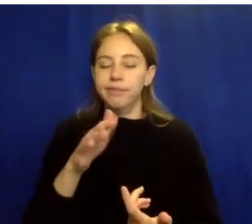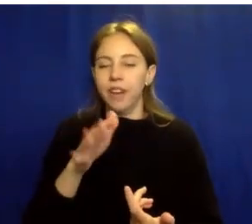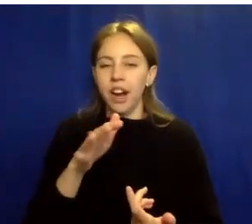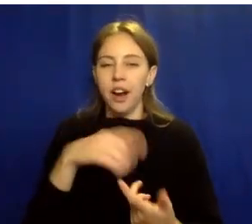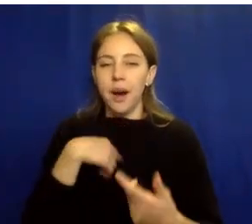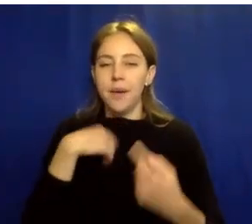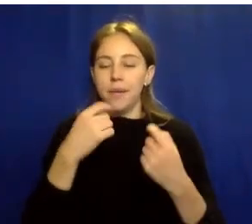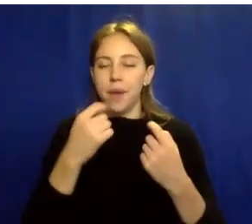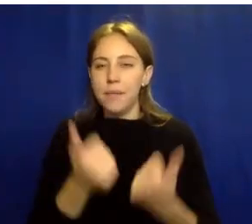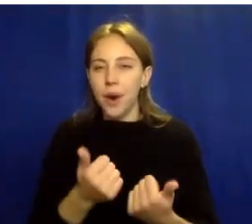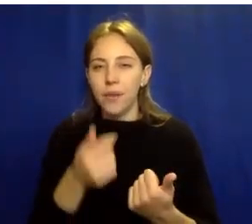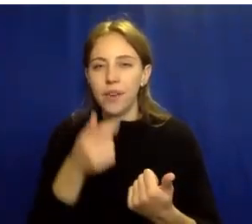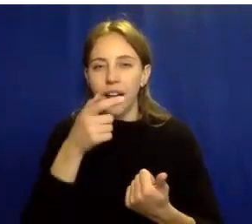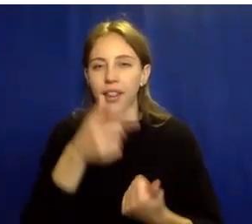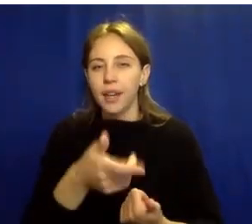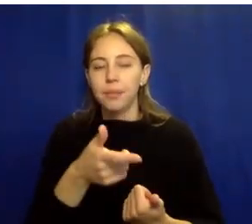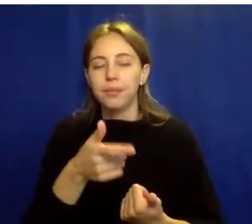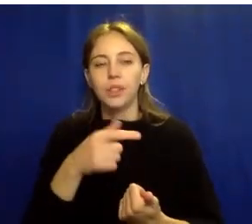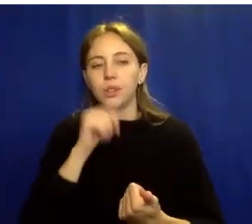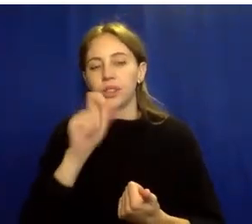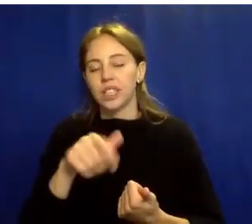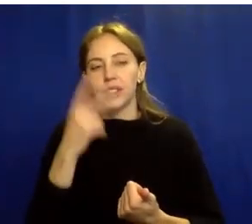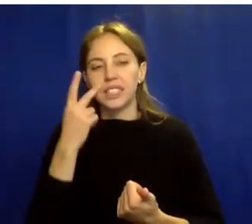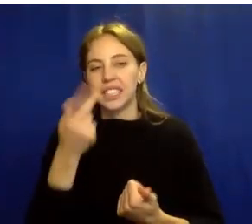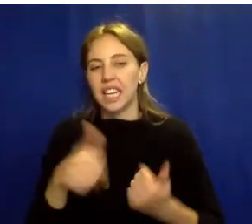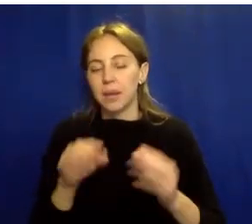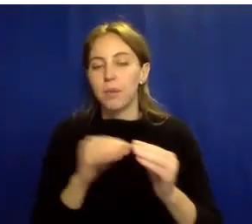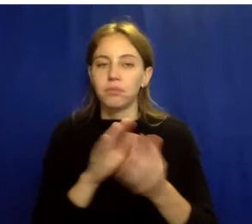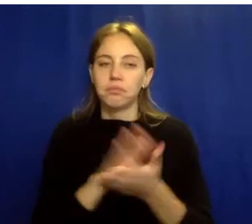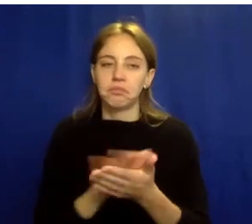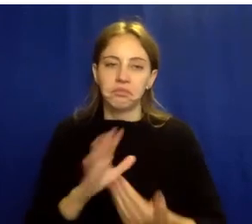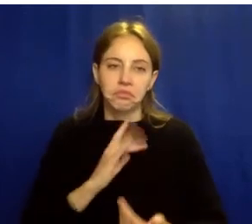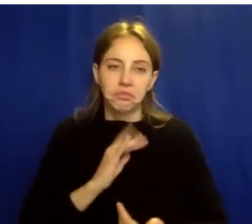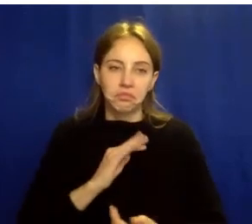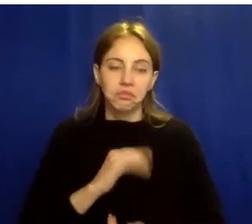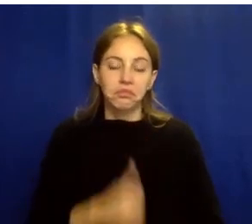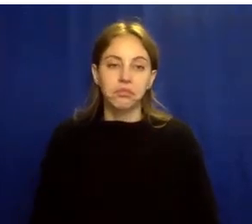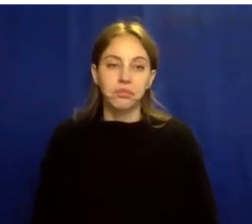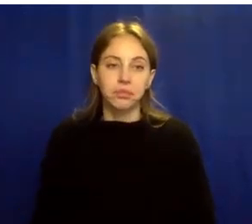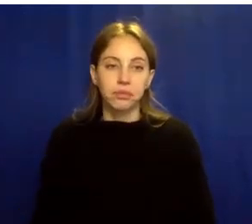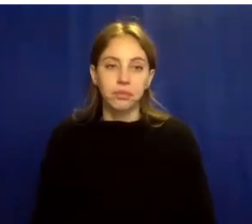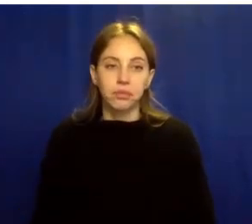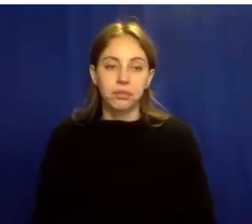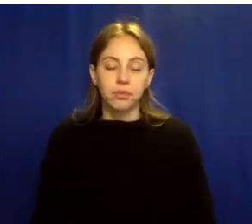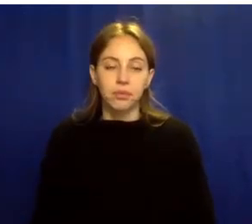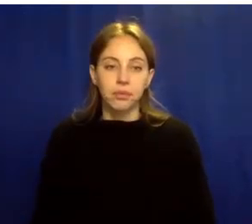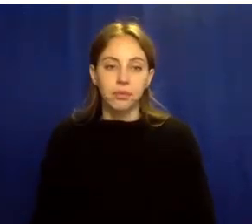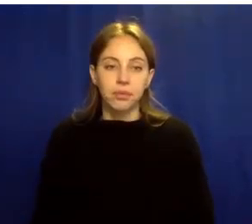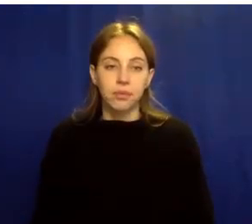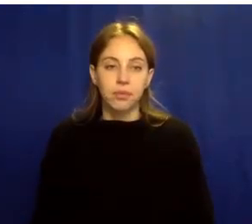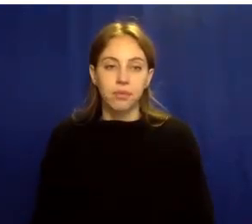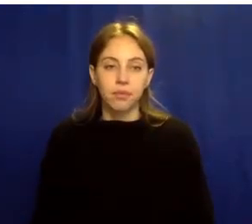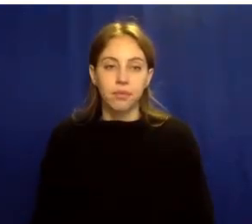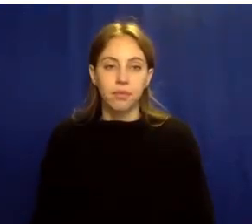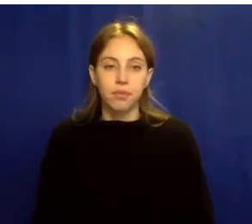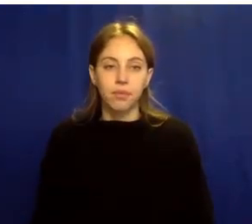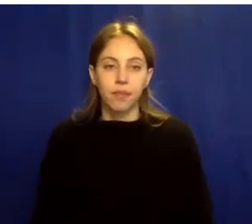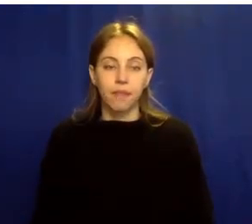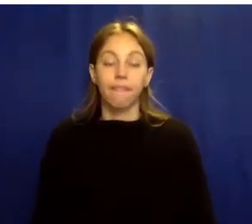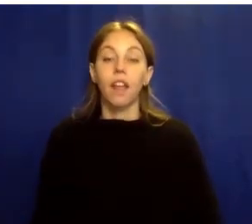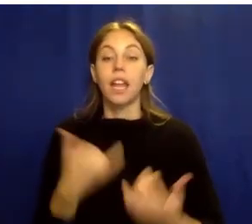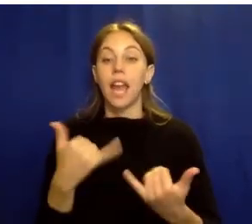removed a little bit that you don't really need to see. The next thing is to arrange your columns.